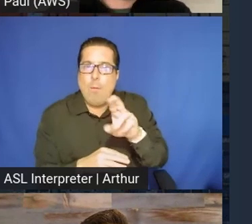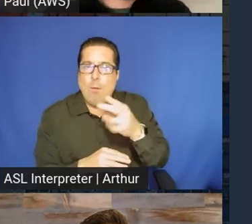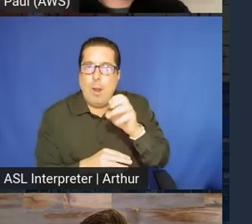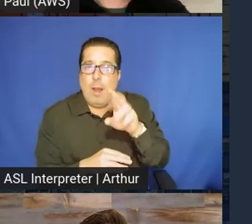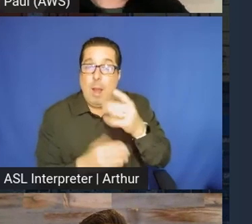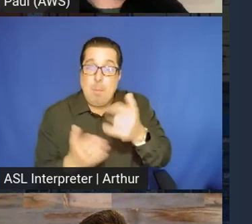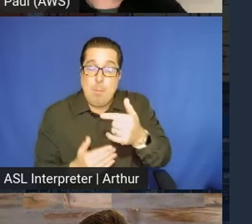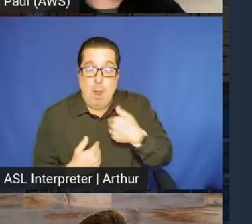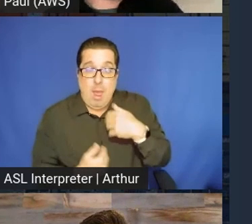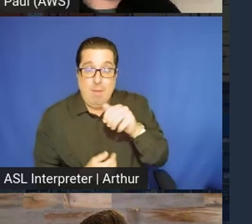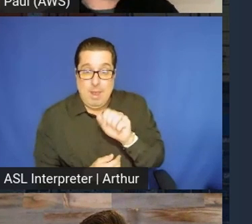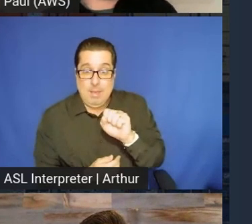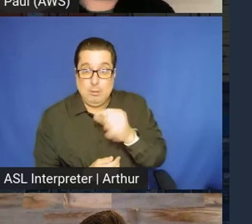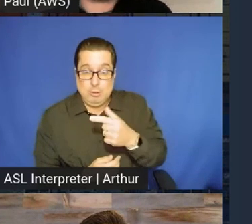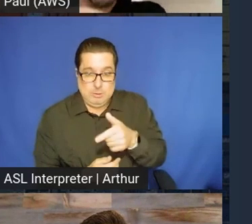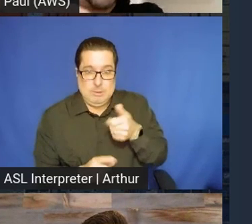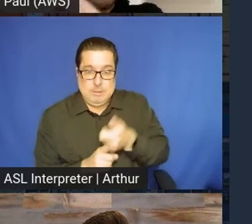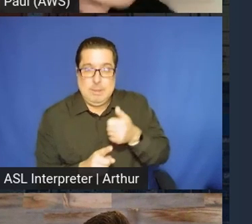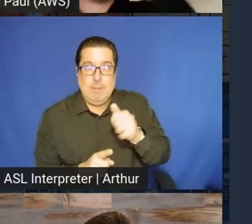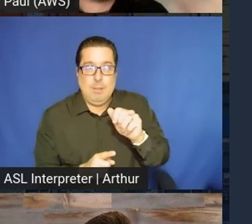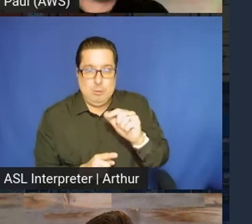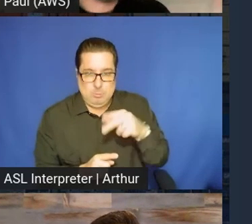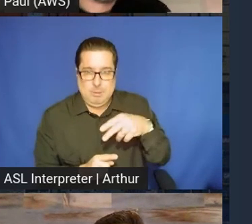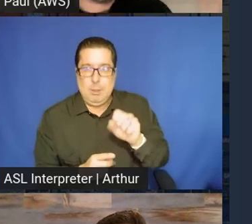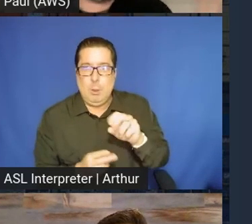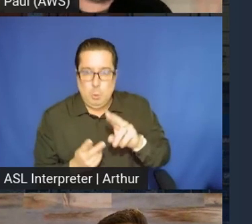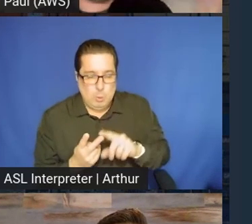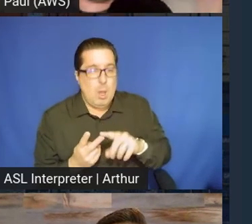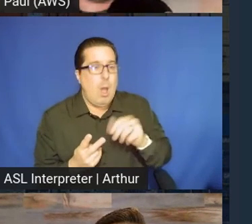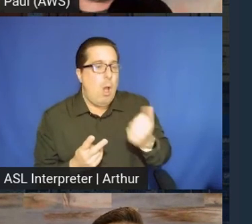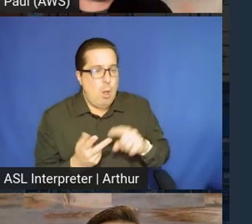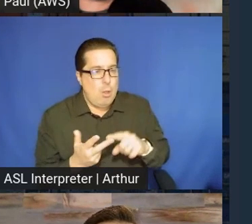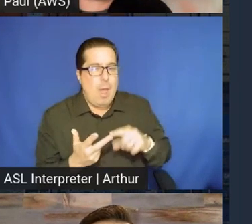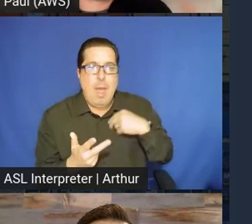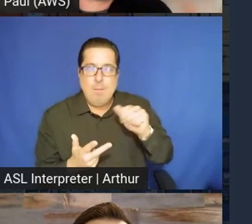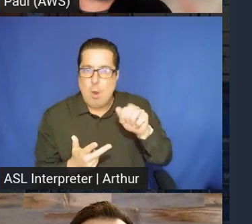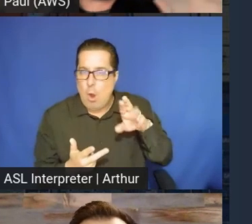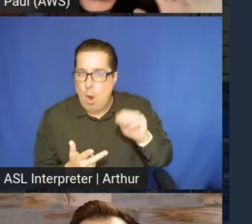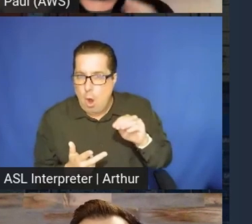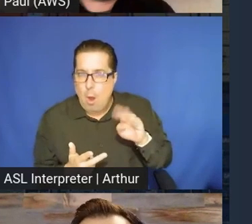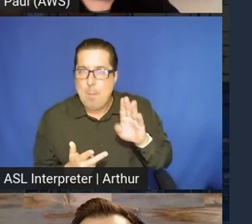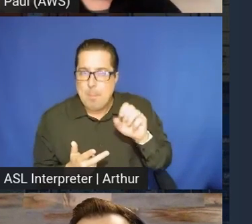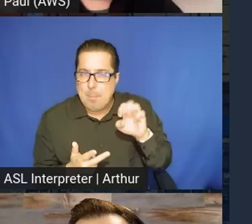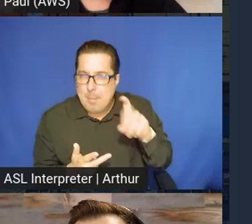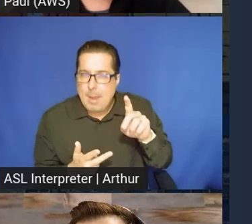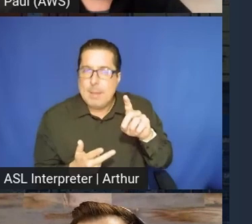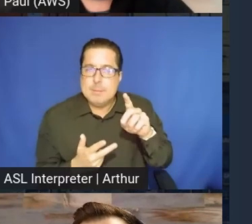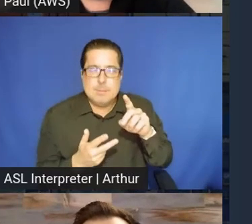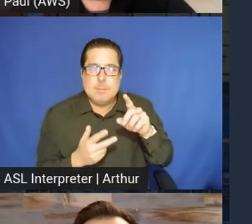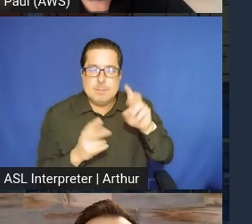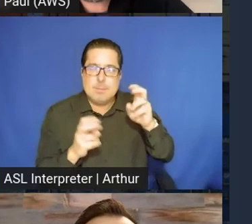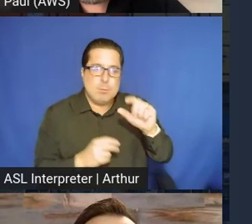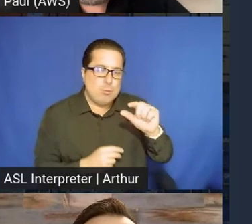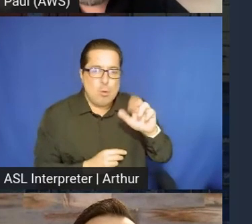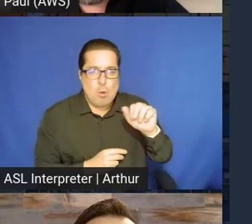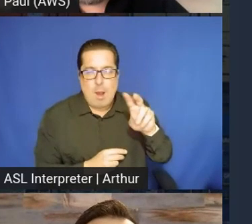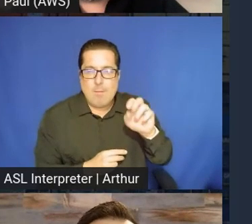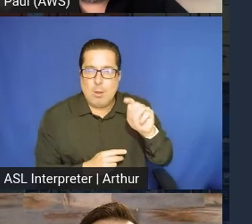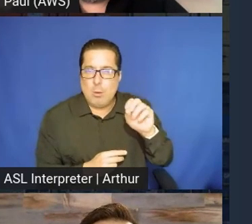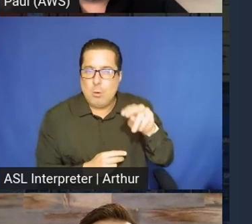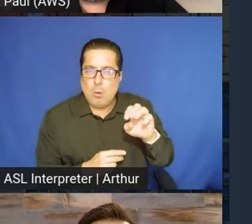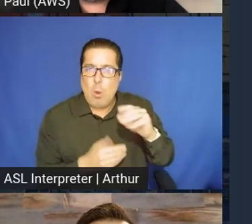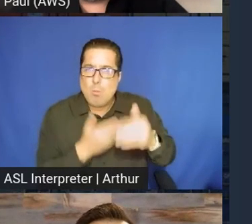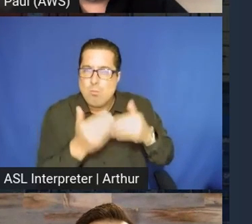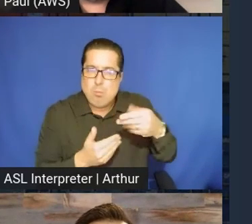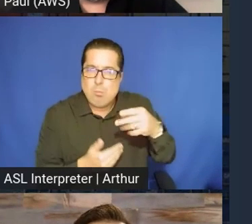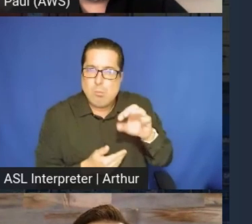that has GPUs. I'm going to have an ASG that has ARM-based instances like our Graviton processors. You might say,